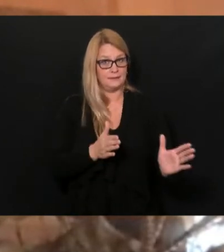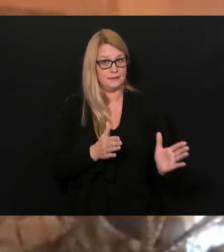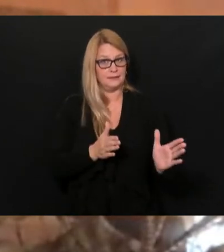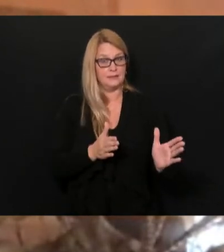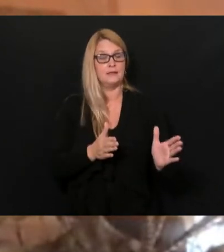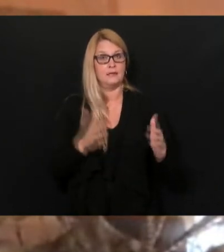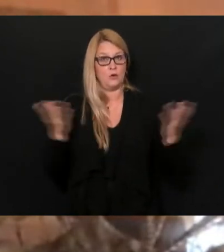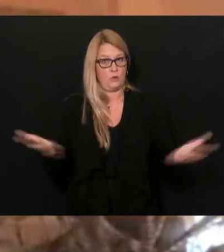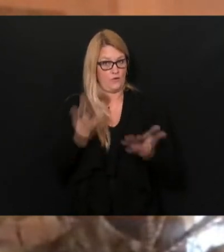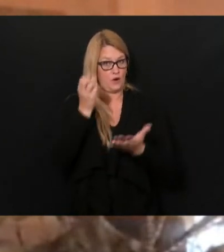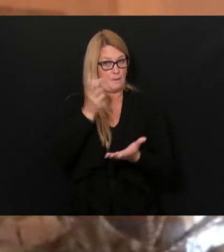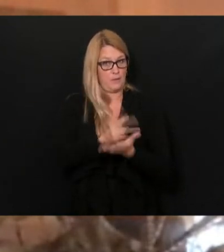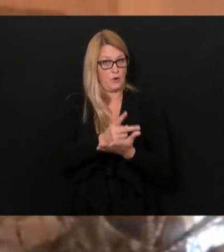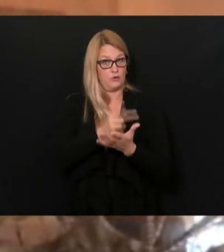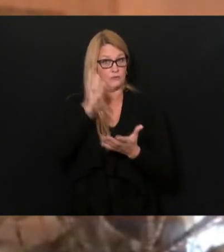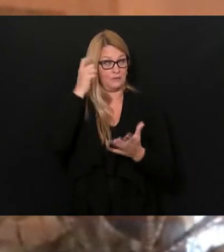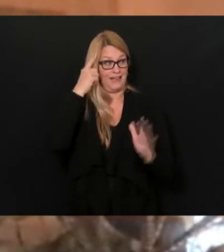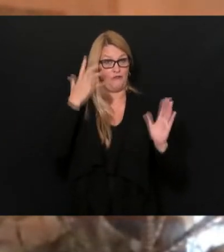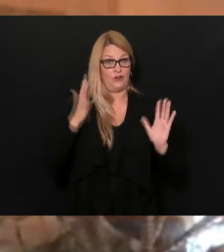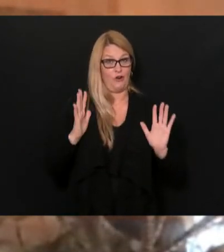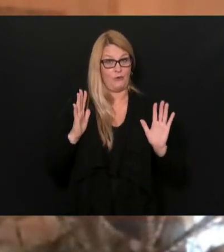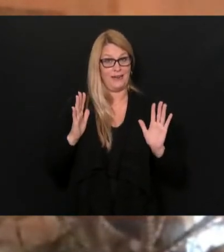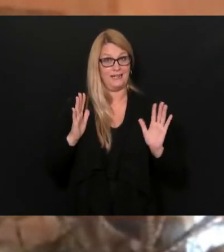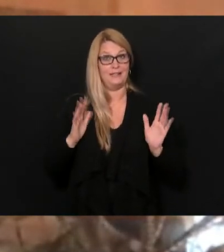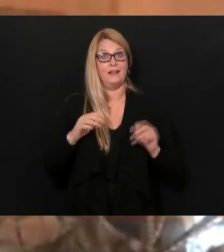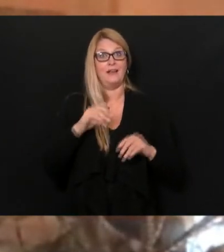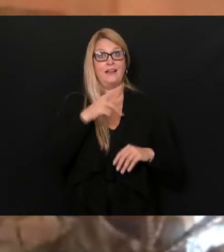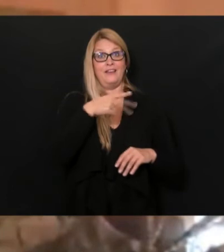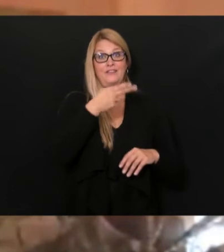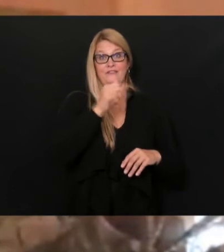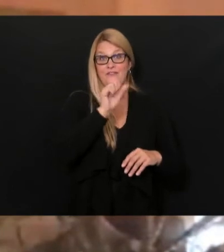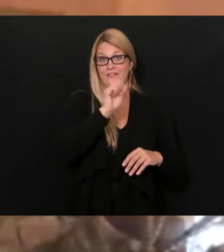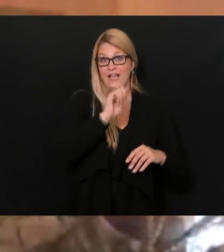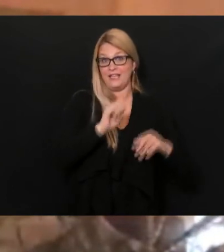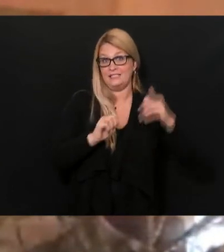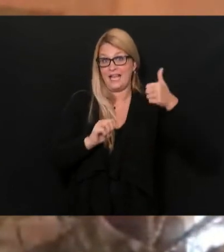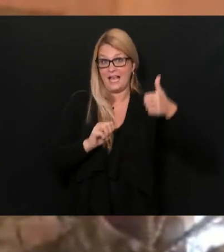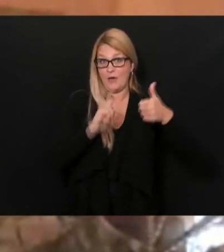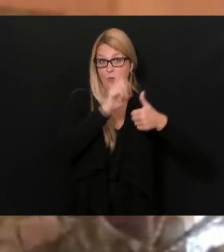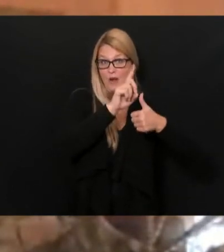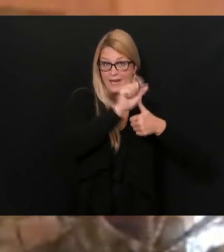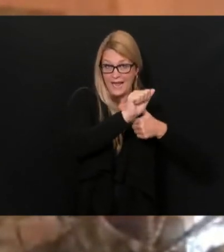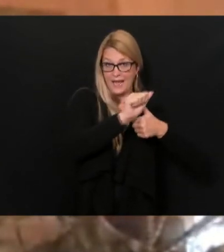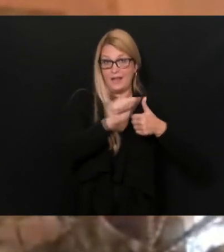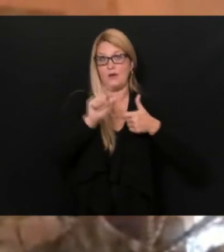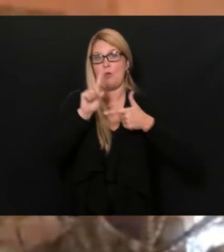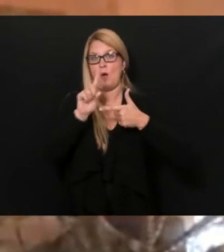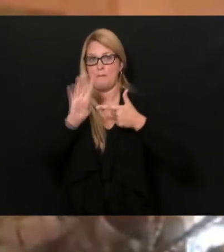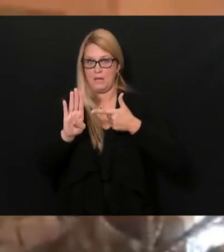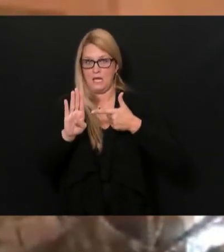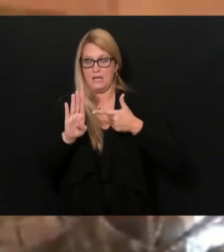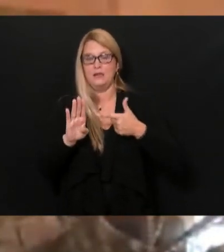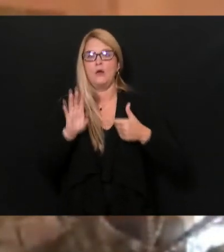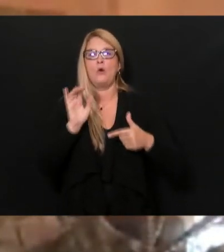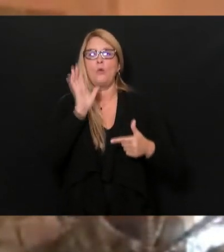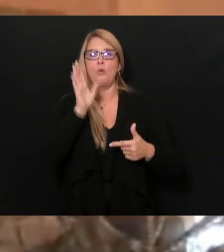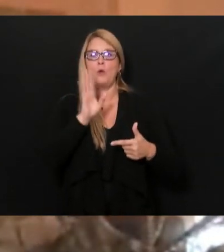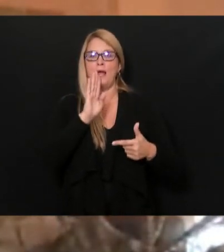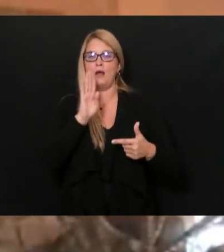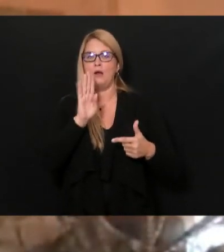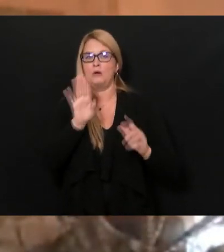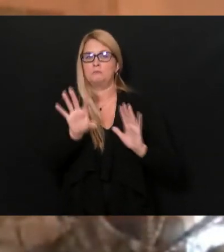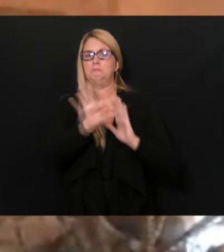West Virginia is the fact that our phase 1A and 1B is really going to target those hospital workers and